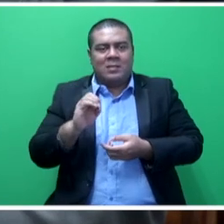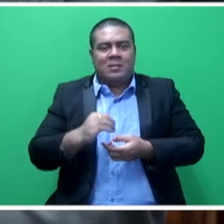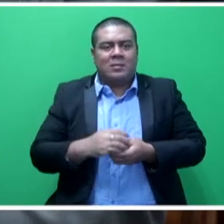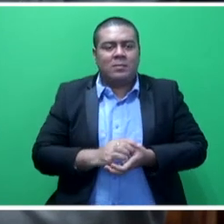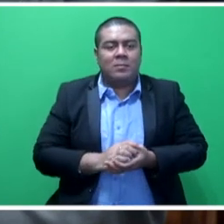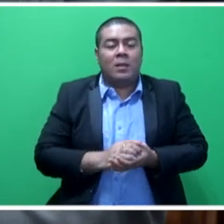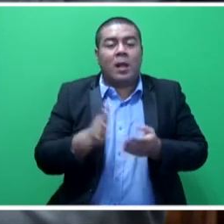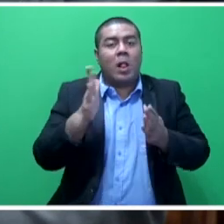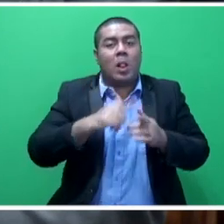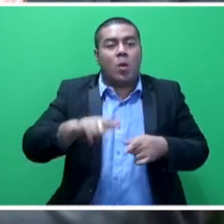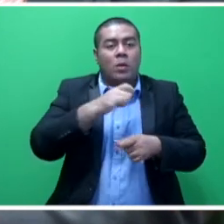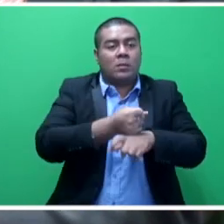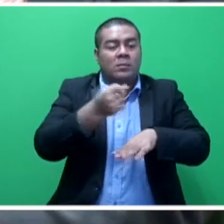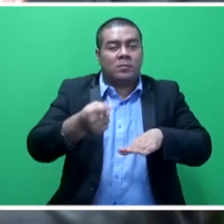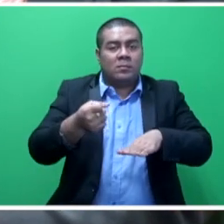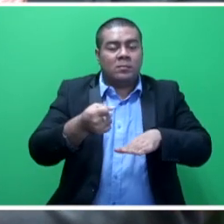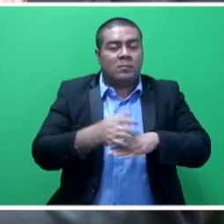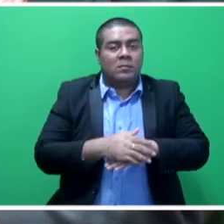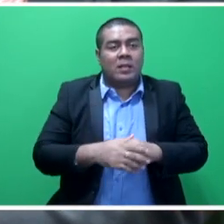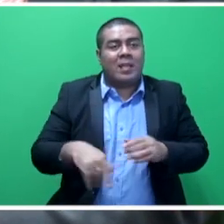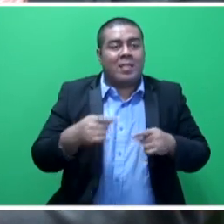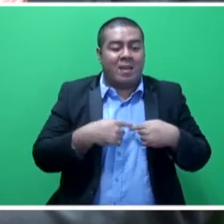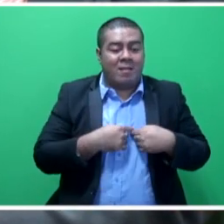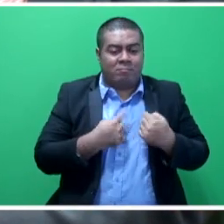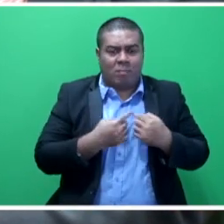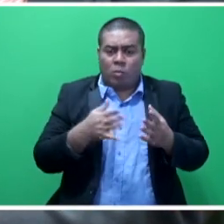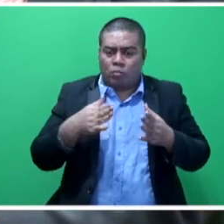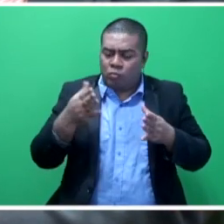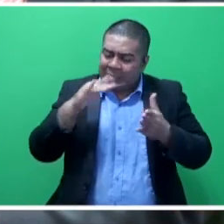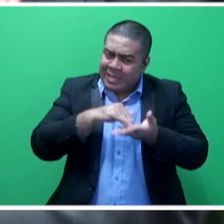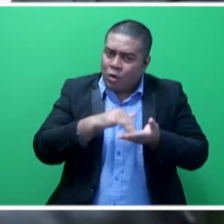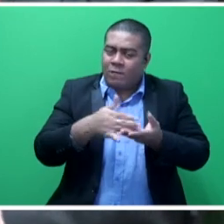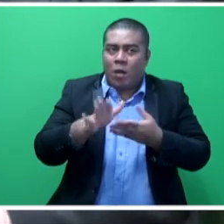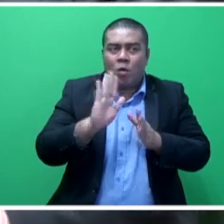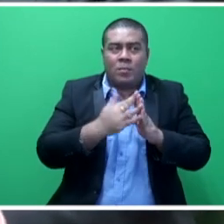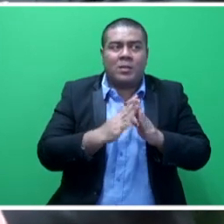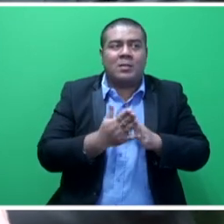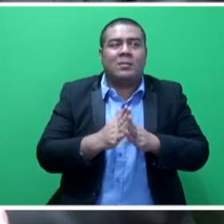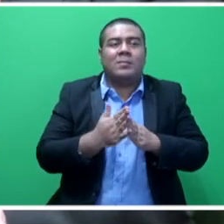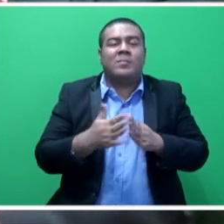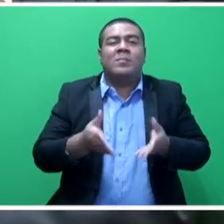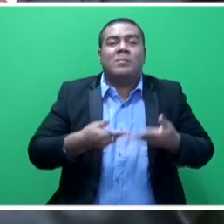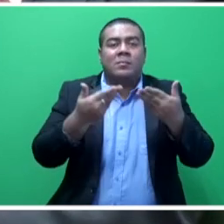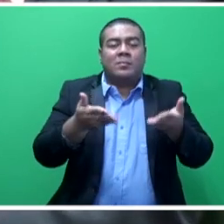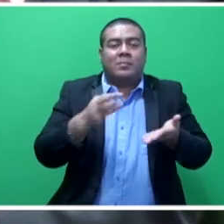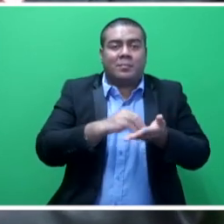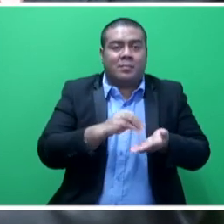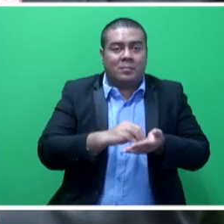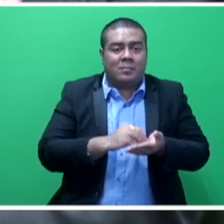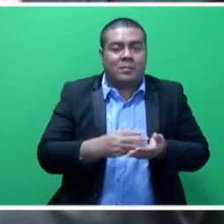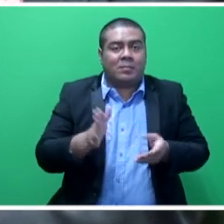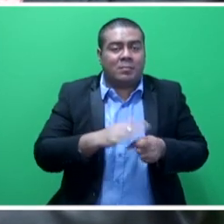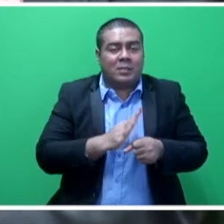Speaker, sir, local government is at the heart of our communities, providing essential and everyday services to our citizens to make our